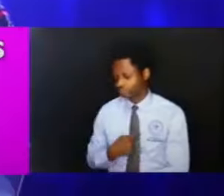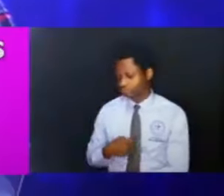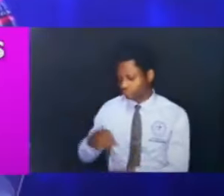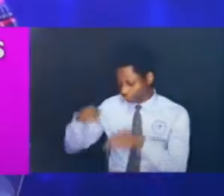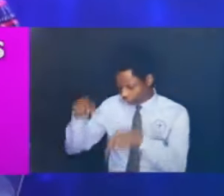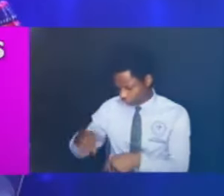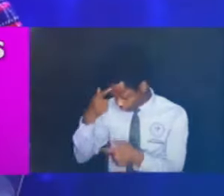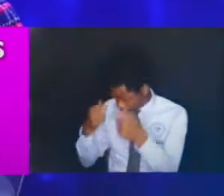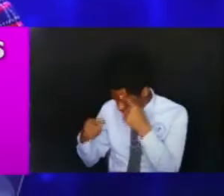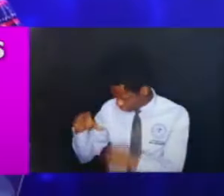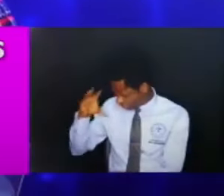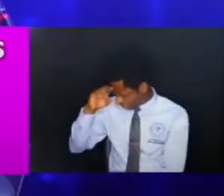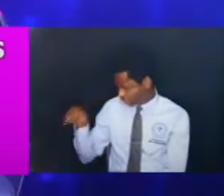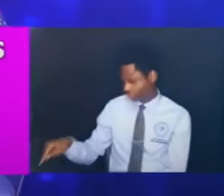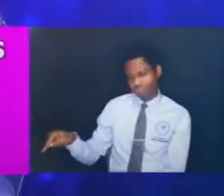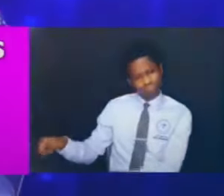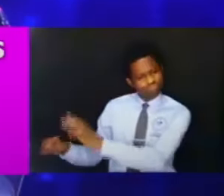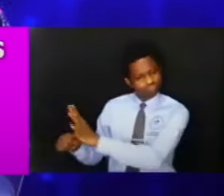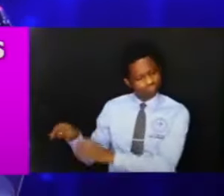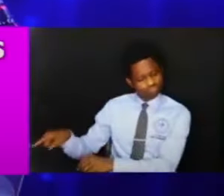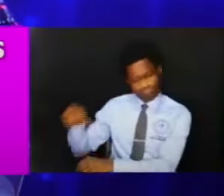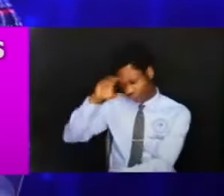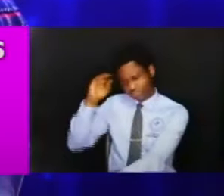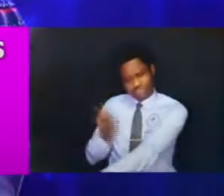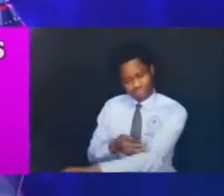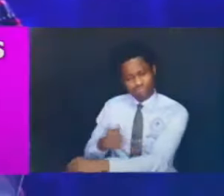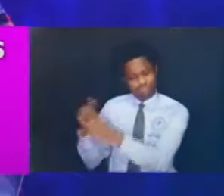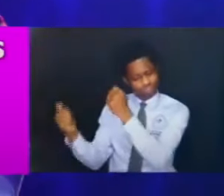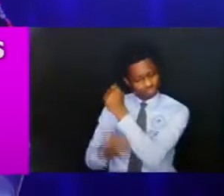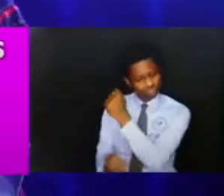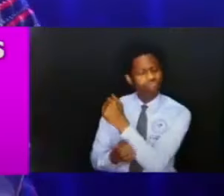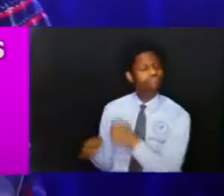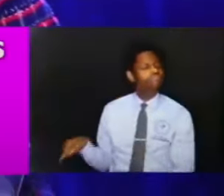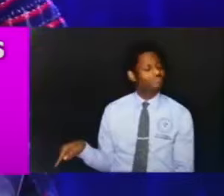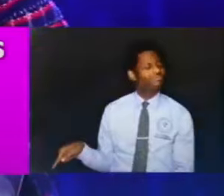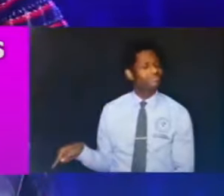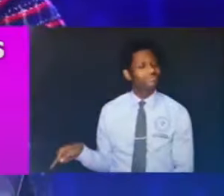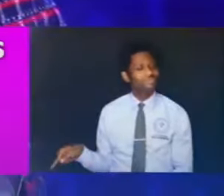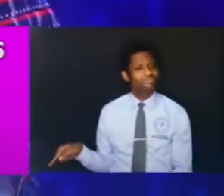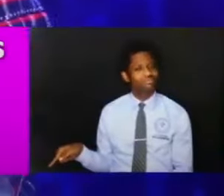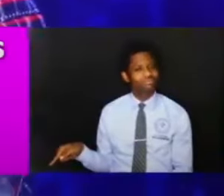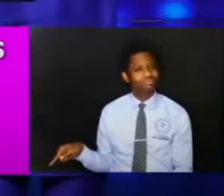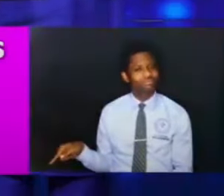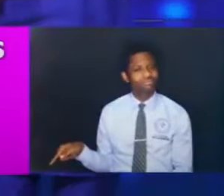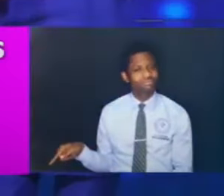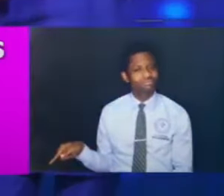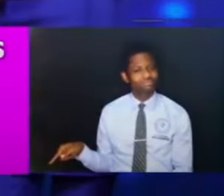you because this man too is a son of Abraham." If you say on so yeah, Abraham ba.